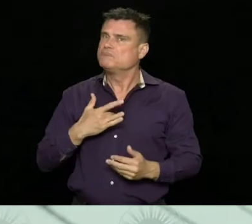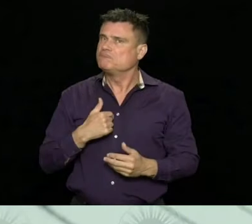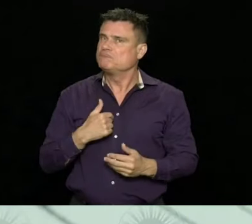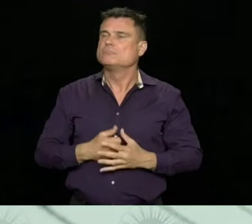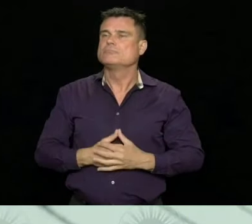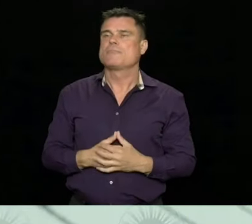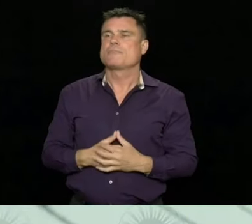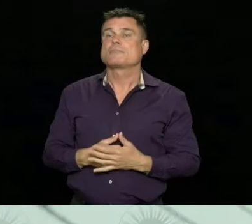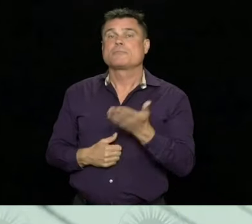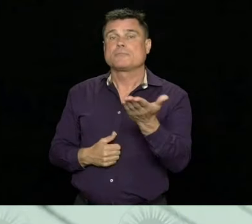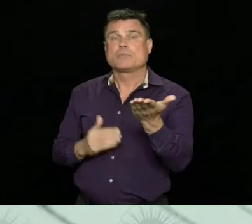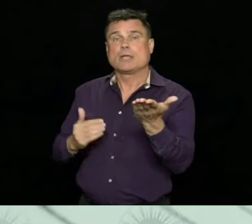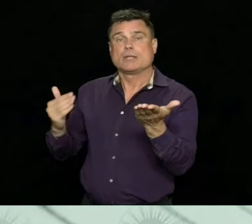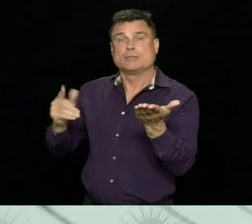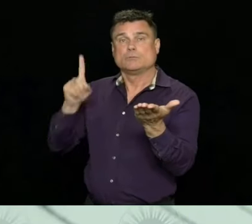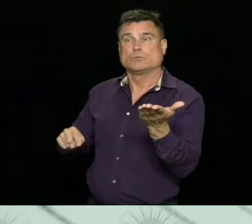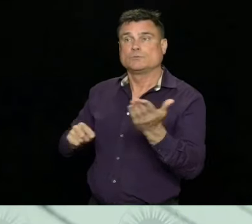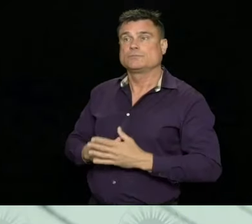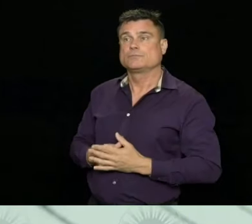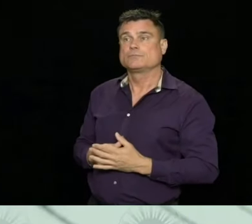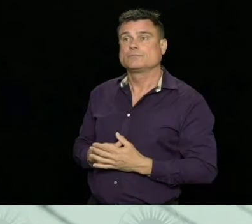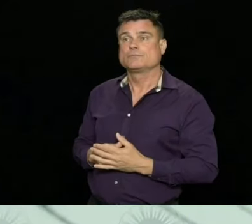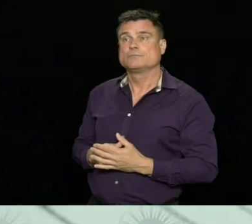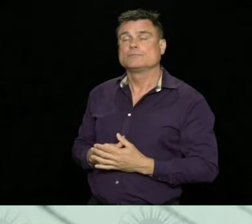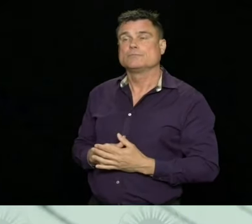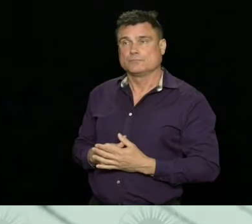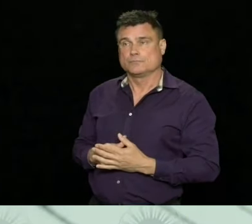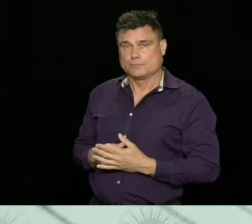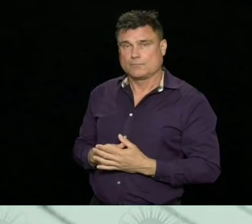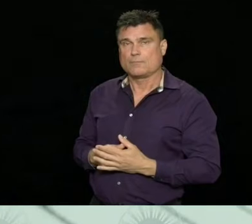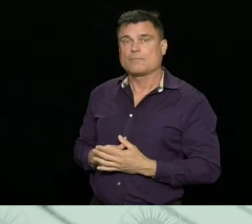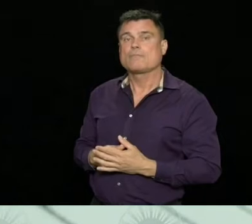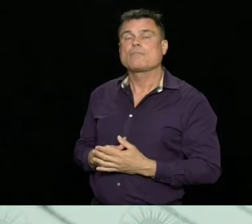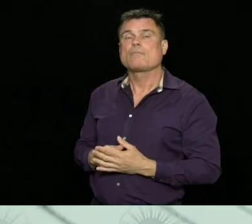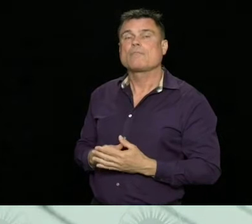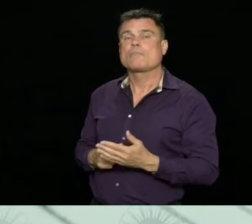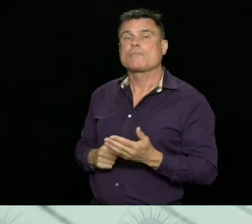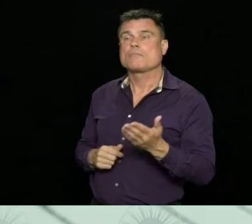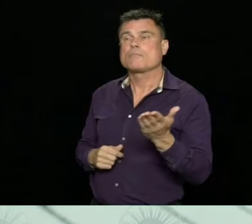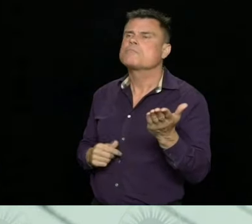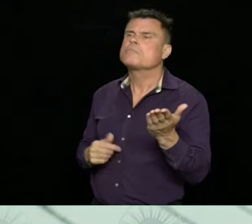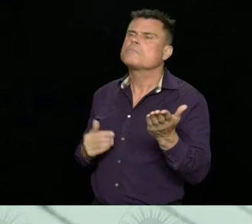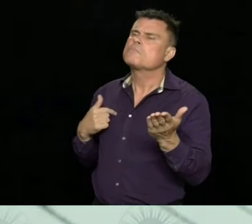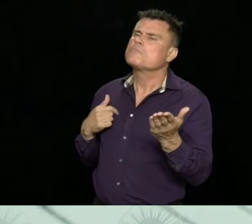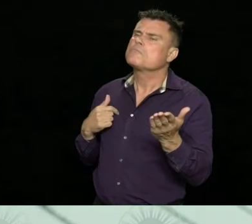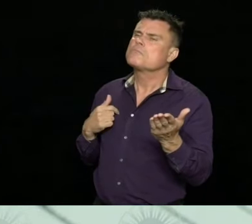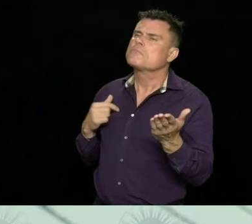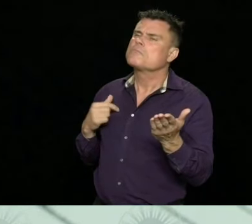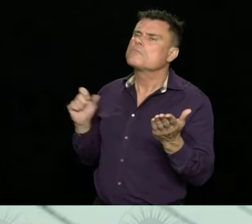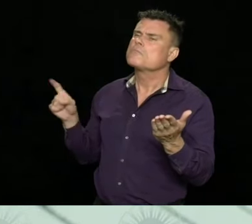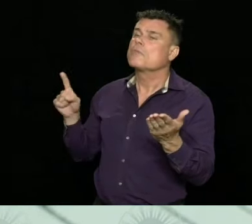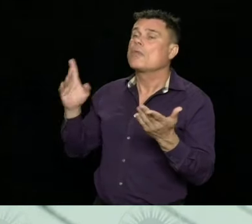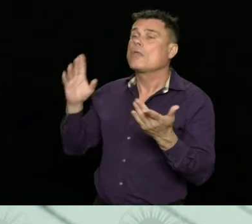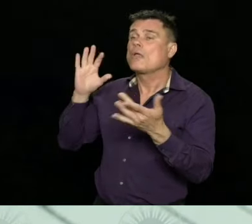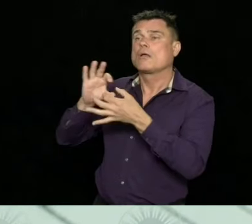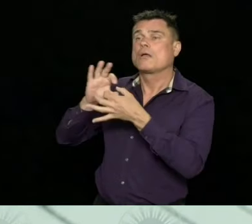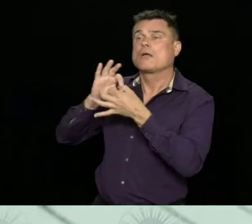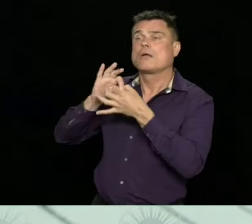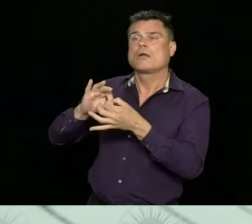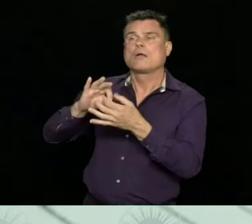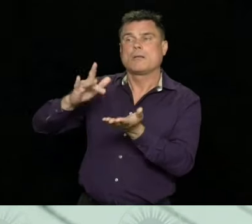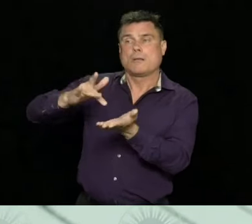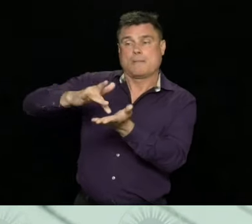Hi, Minister. My question relates to non-medical masks. As you know, the federal health minister or health